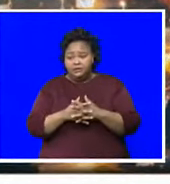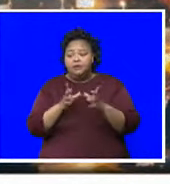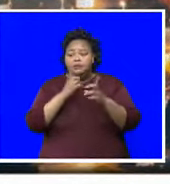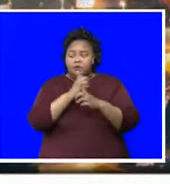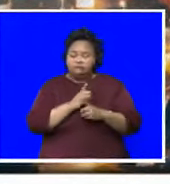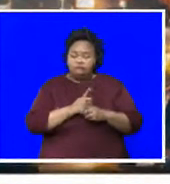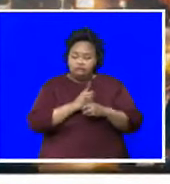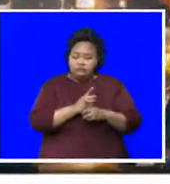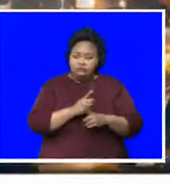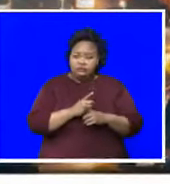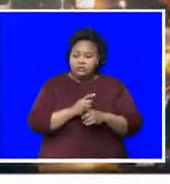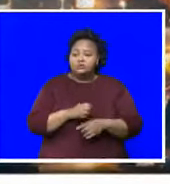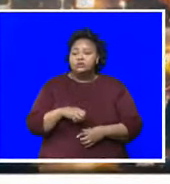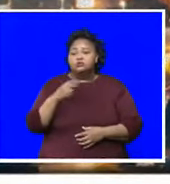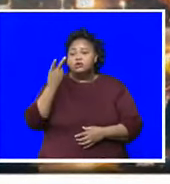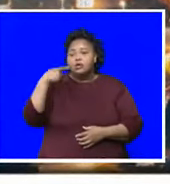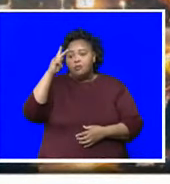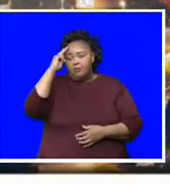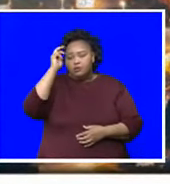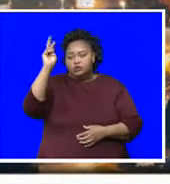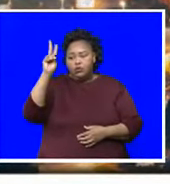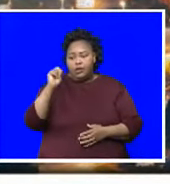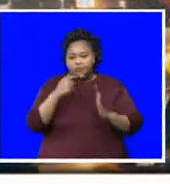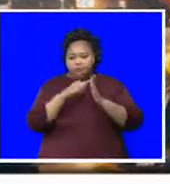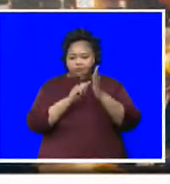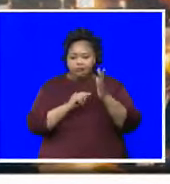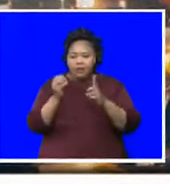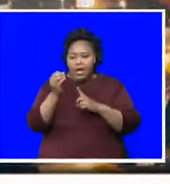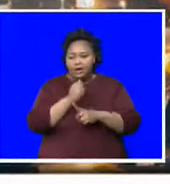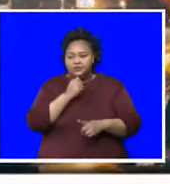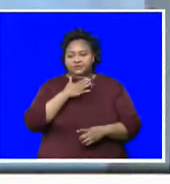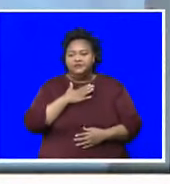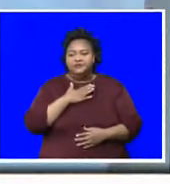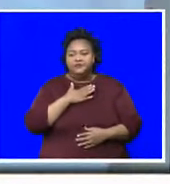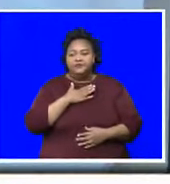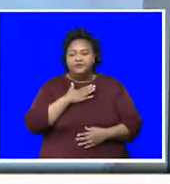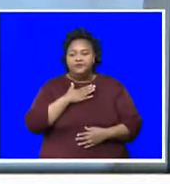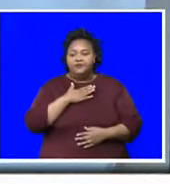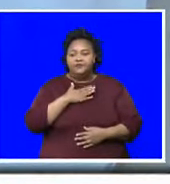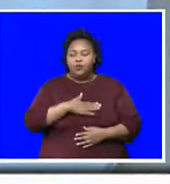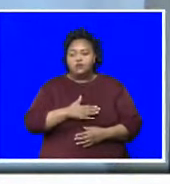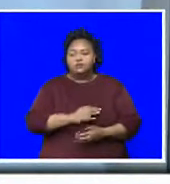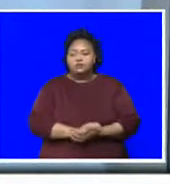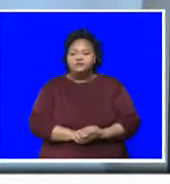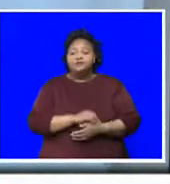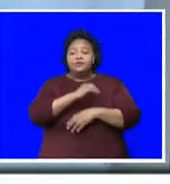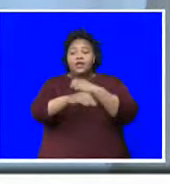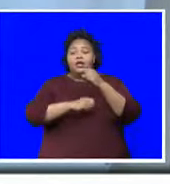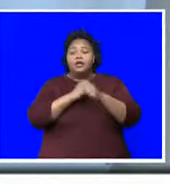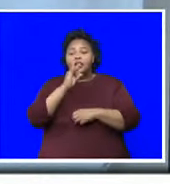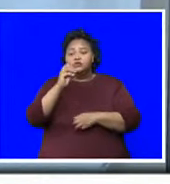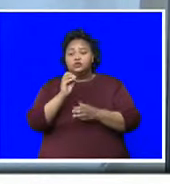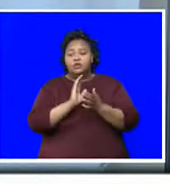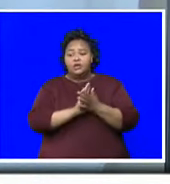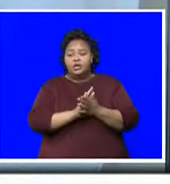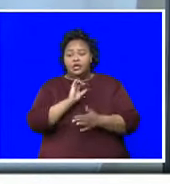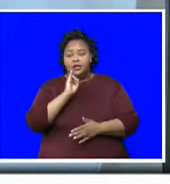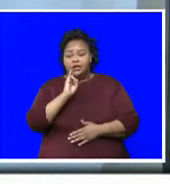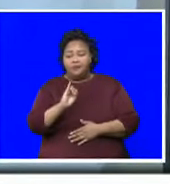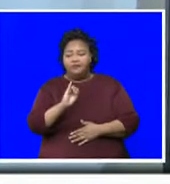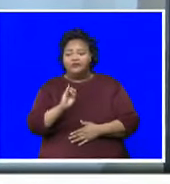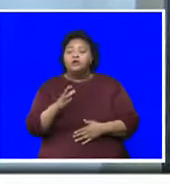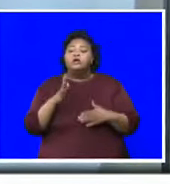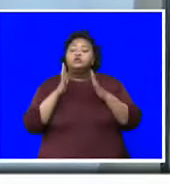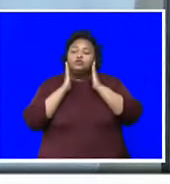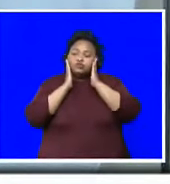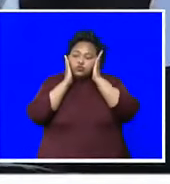in fulfilling the United Nations Sustainable Development Goals. In 2011, the government of the Kingdom of